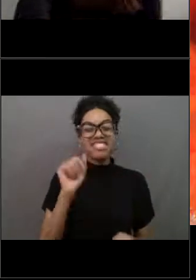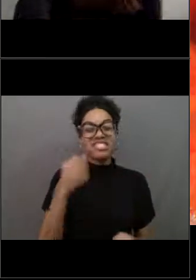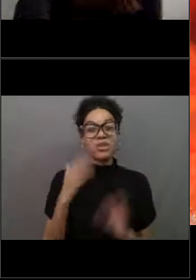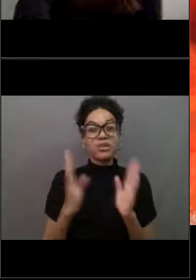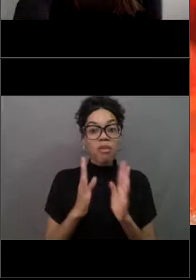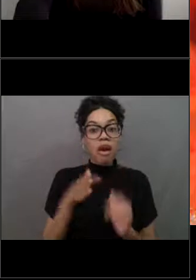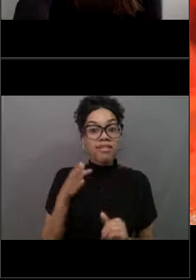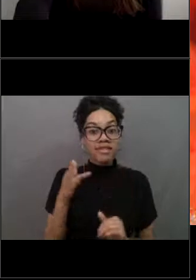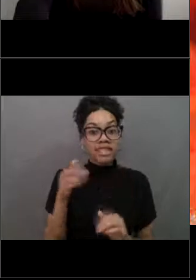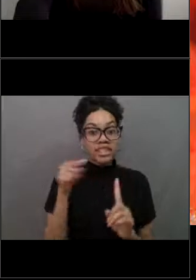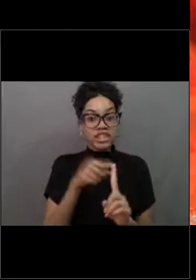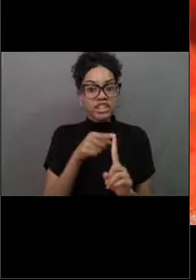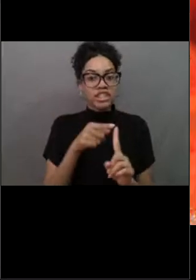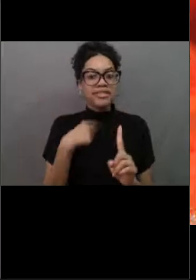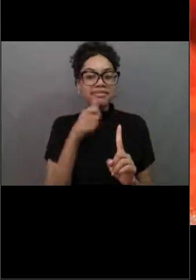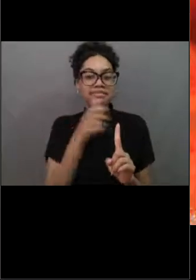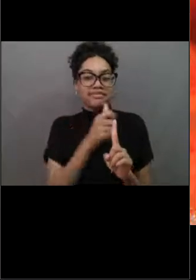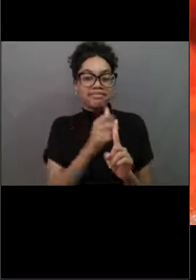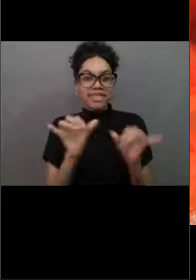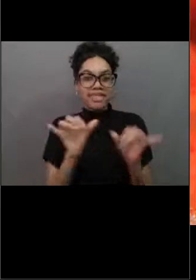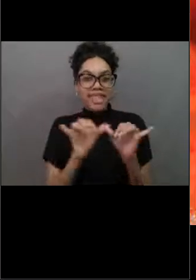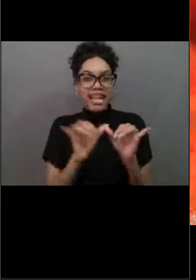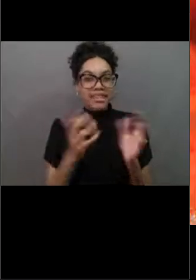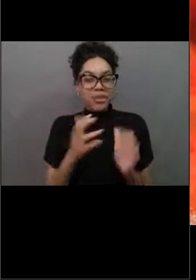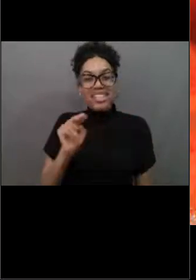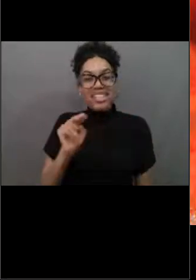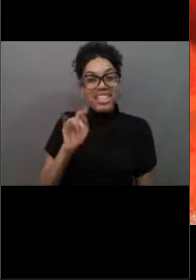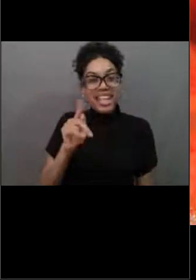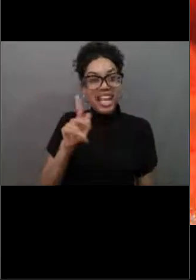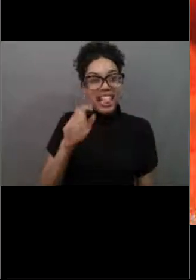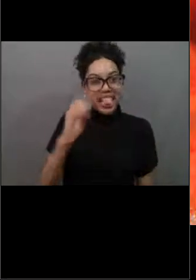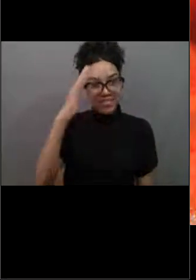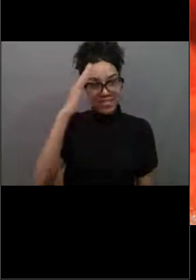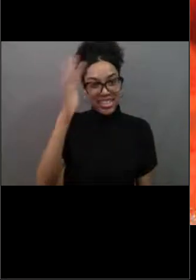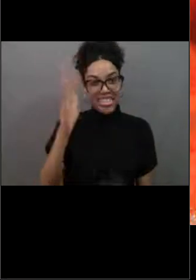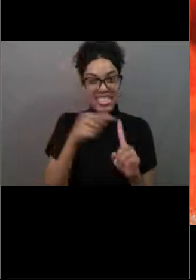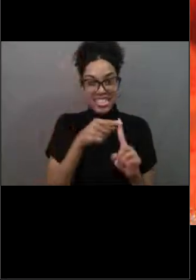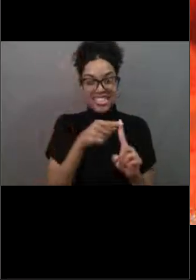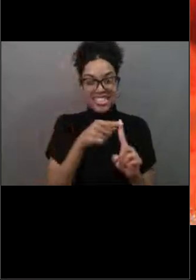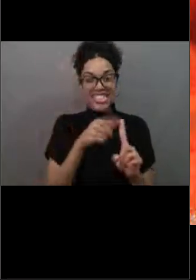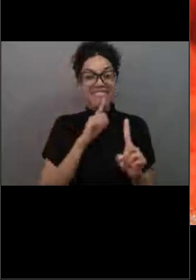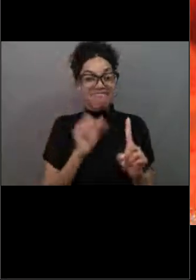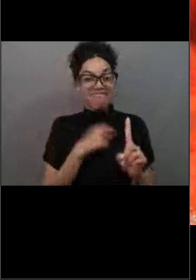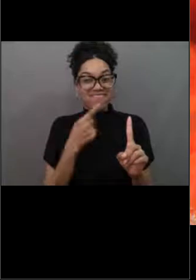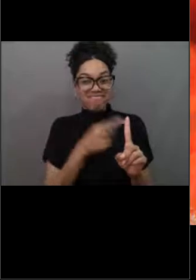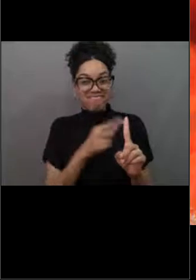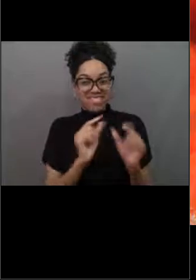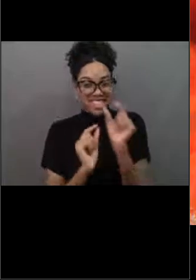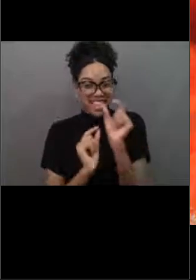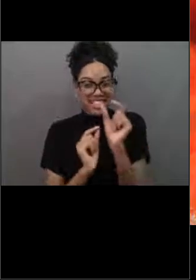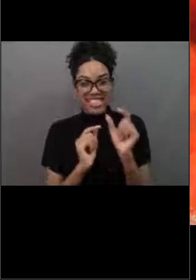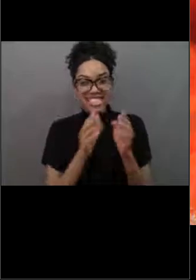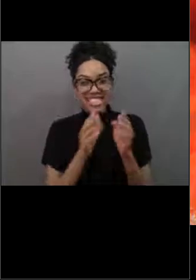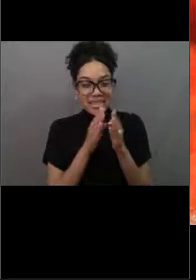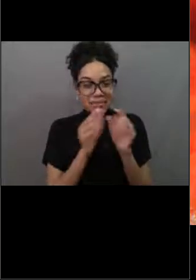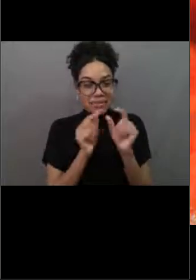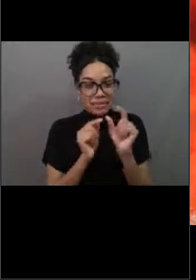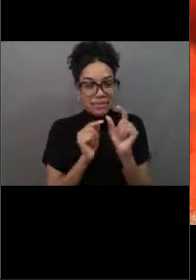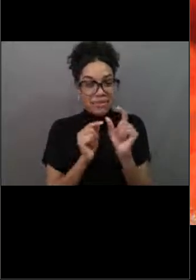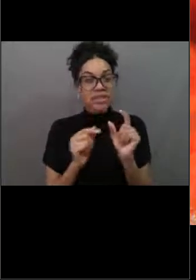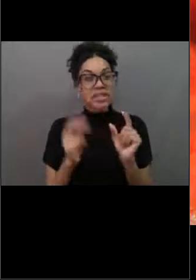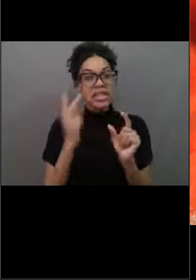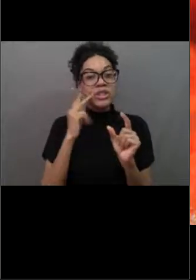a nickel. It's smaller than the arrow crab you see that we've already learned about. You can see they're both hiding underneath the spines of a sea urchin there. Reefs